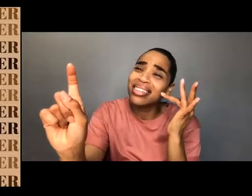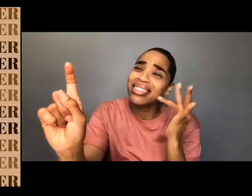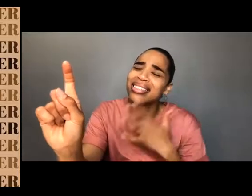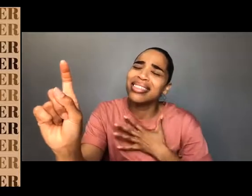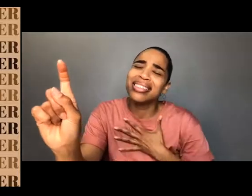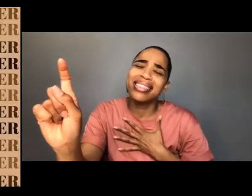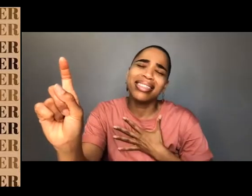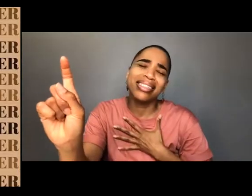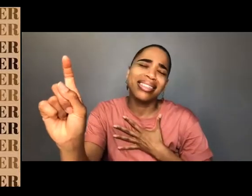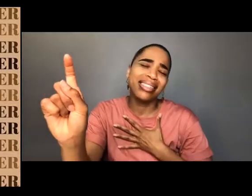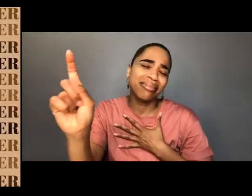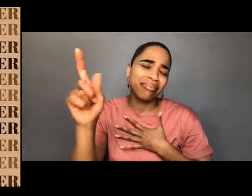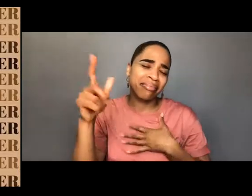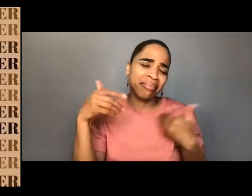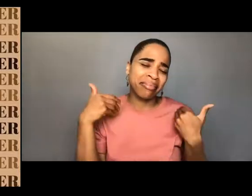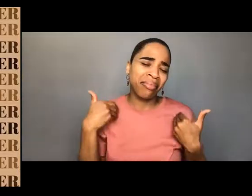I